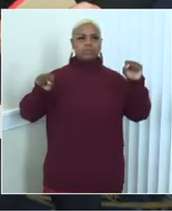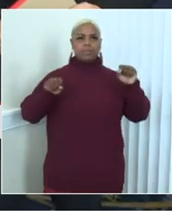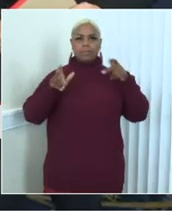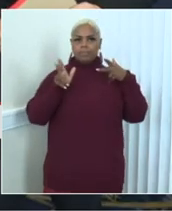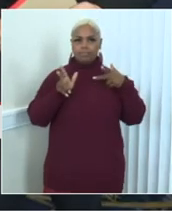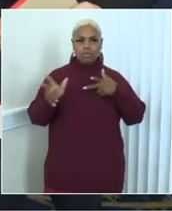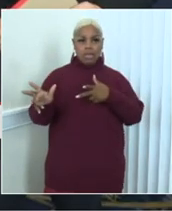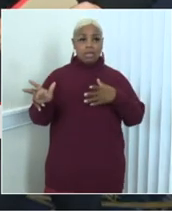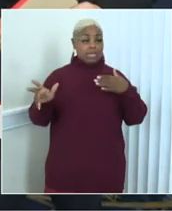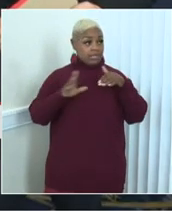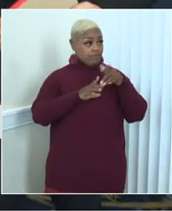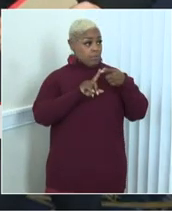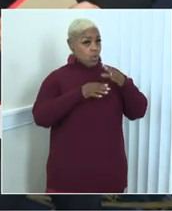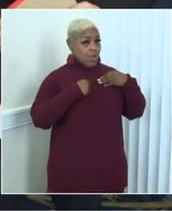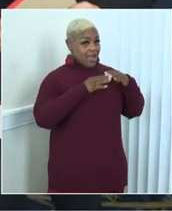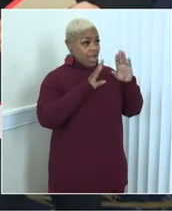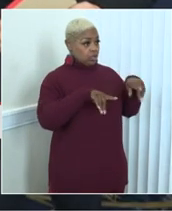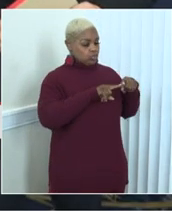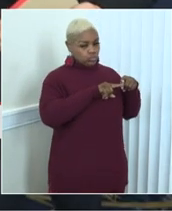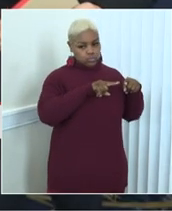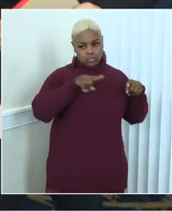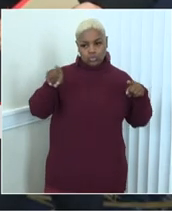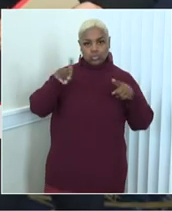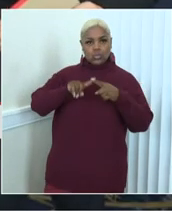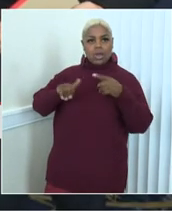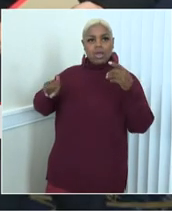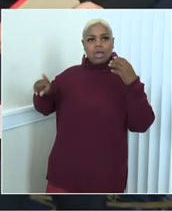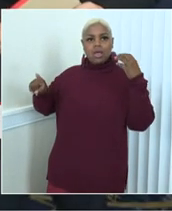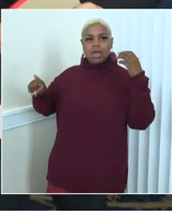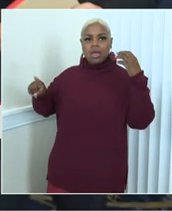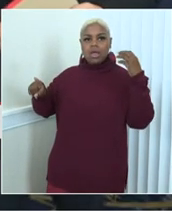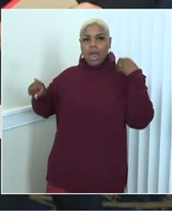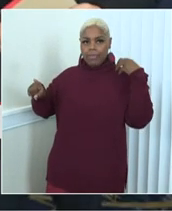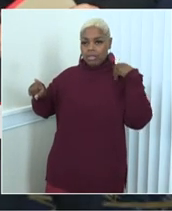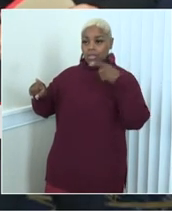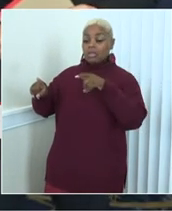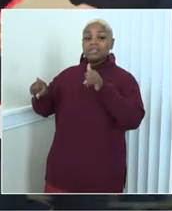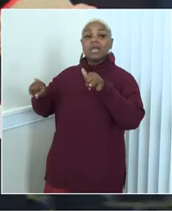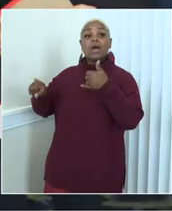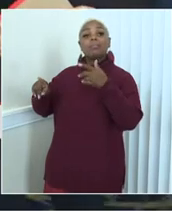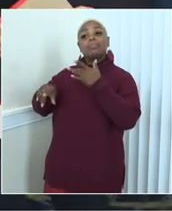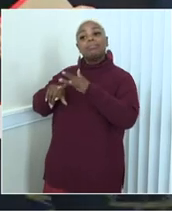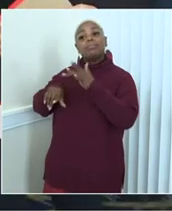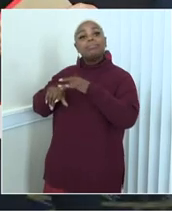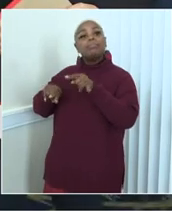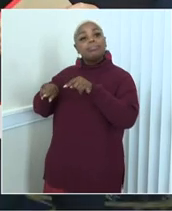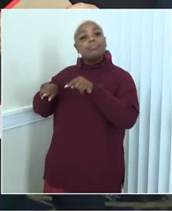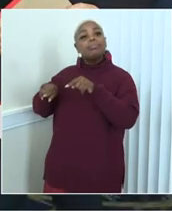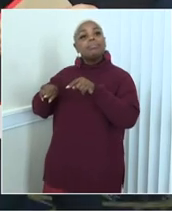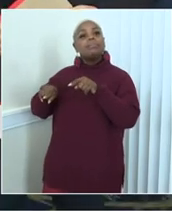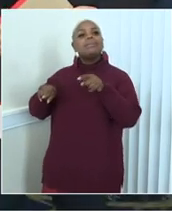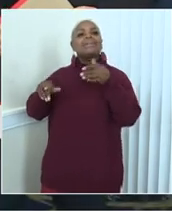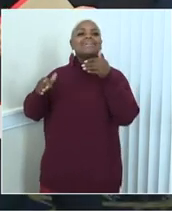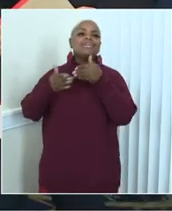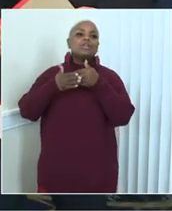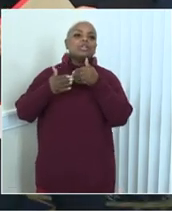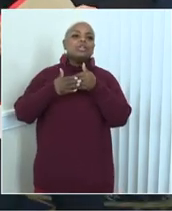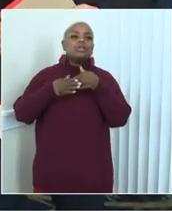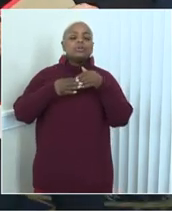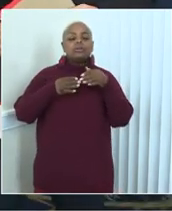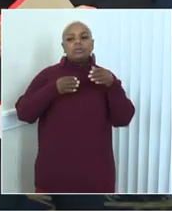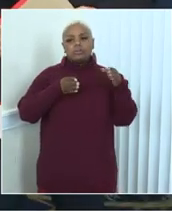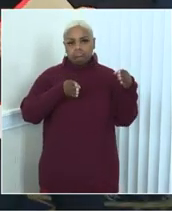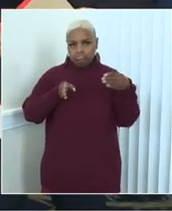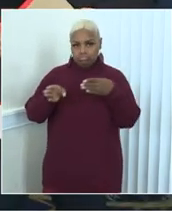to the Capitol. So there will be other places, if you will, in particular along the parade route, where if individuals want to be able